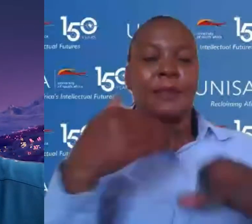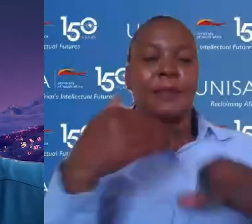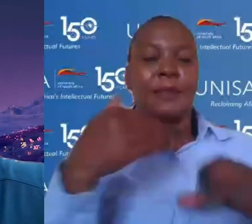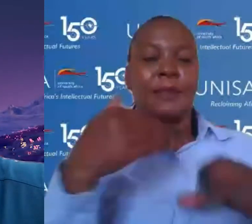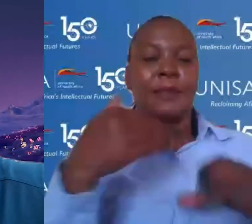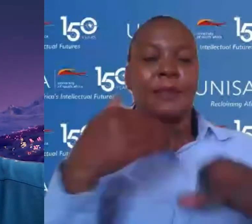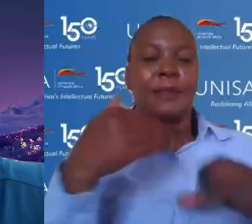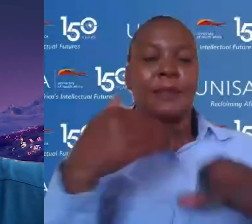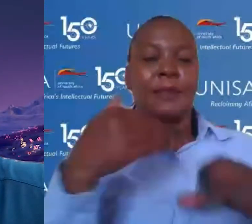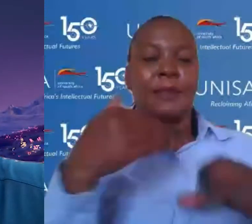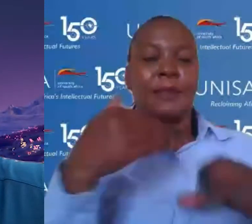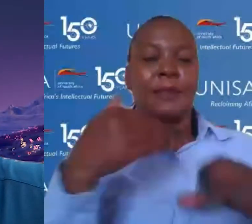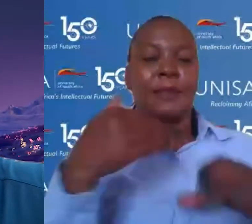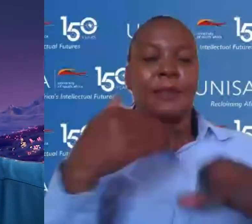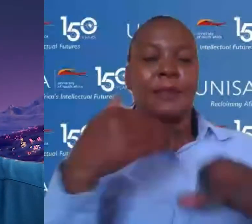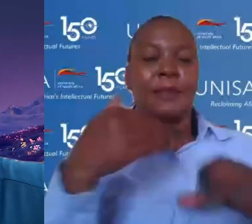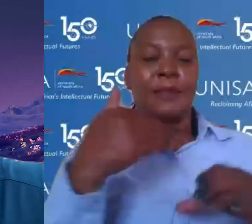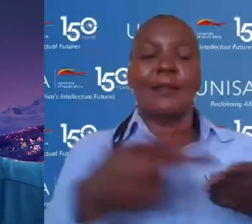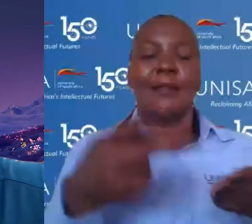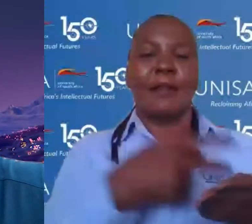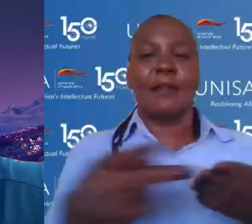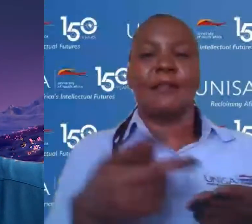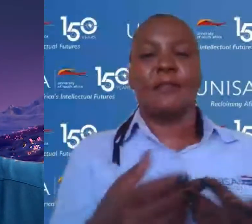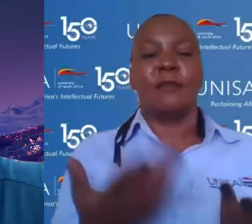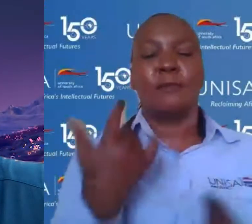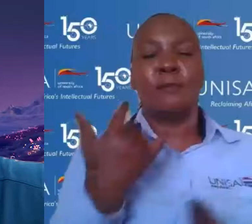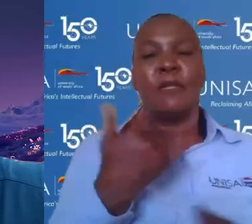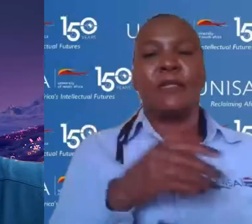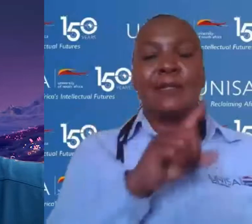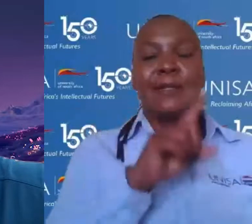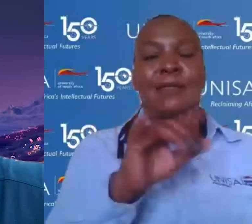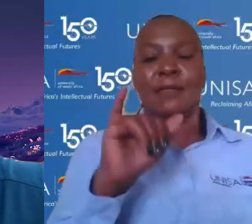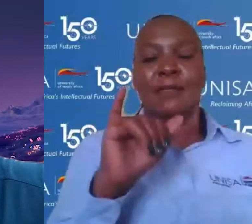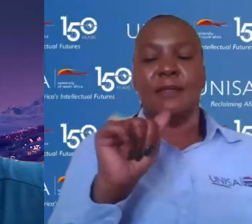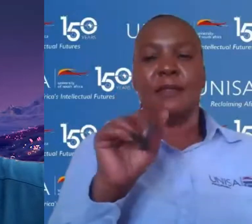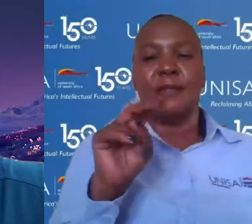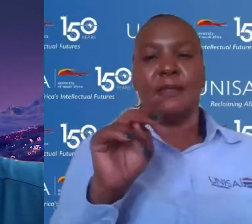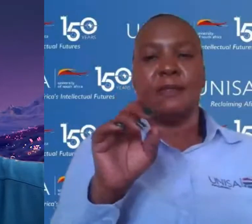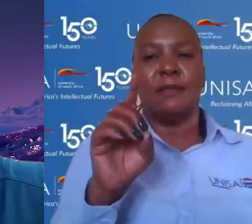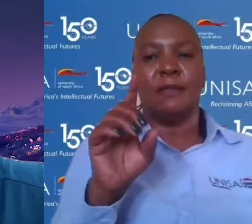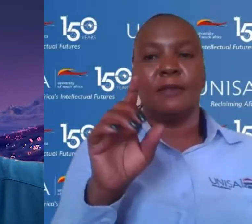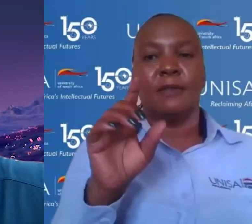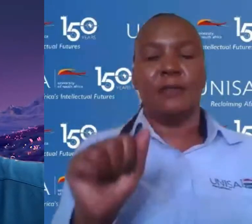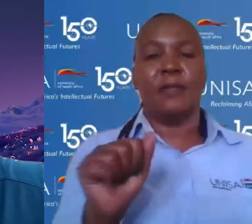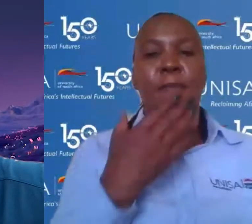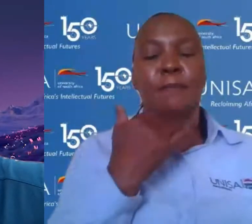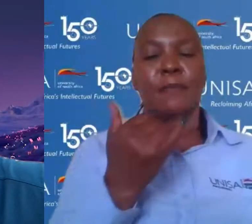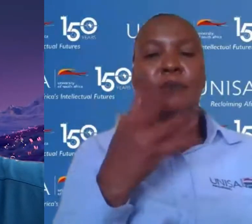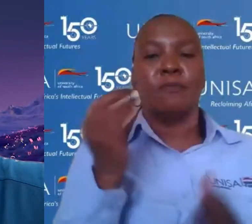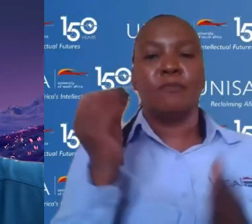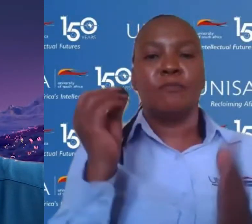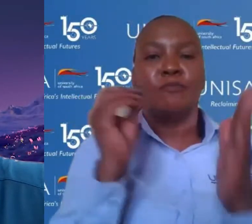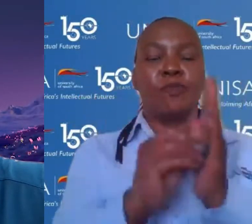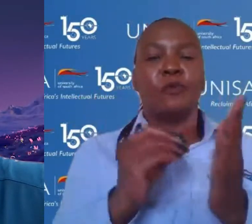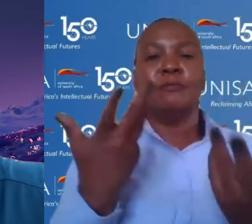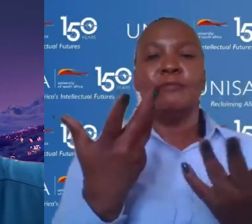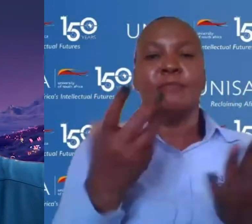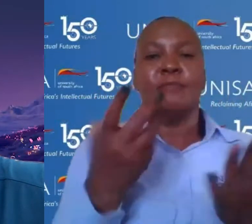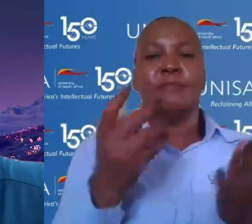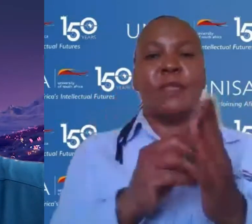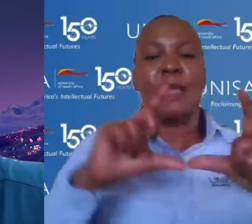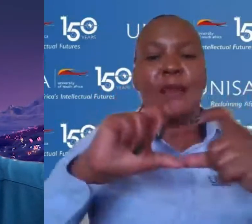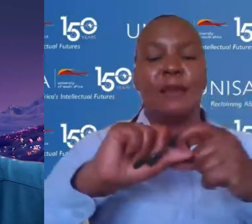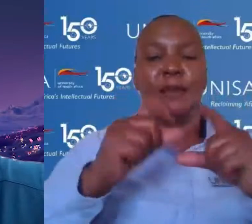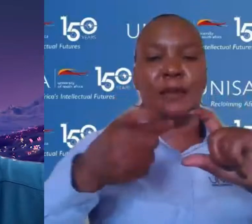Ziyanda, if I can ask you maybe just to post, I see it's coming up quite often. So please just post the link in